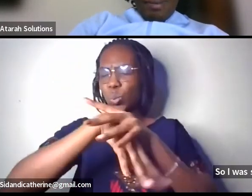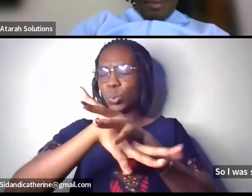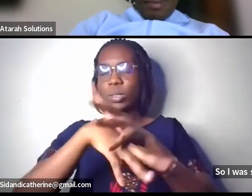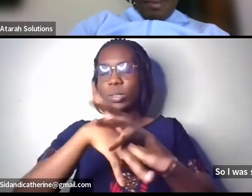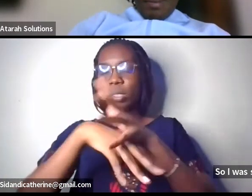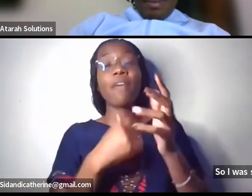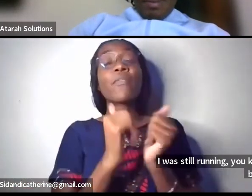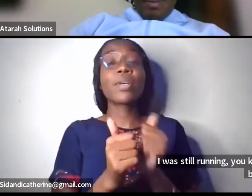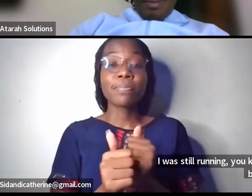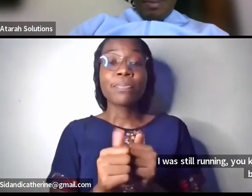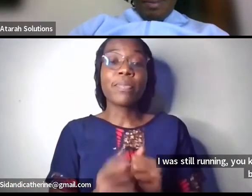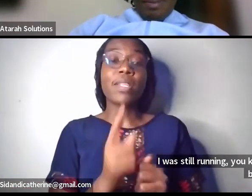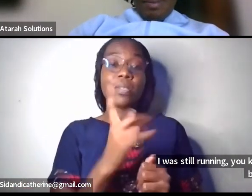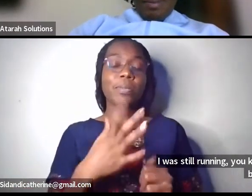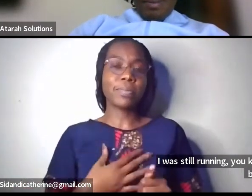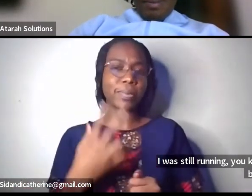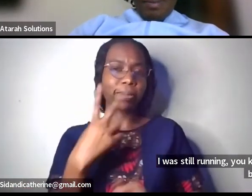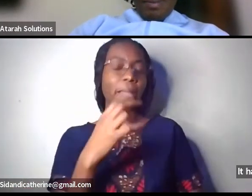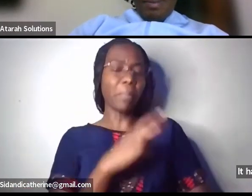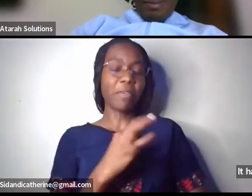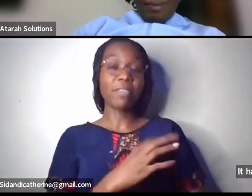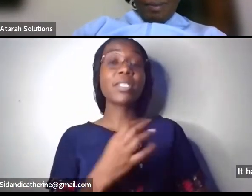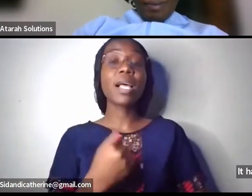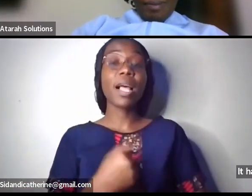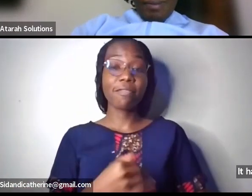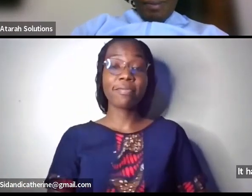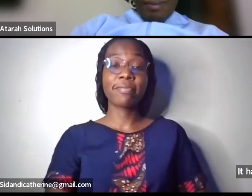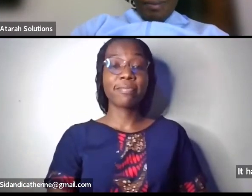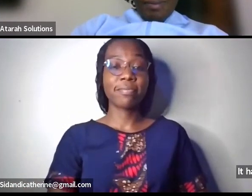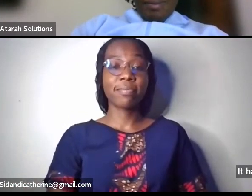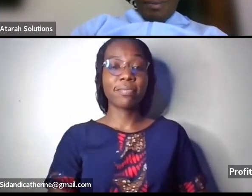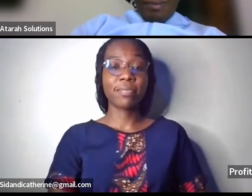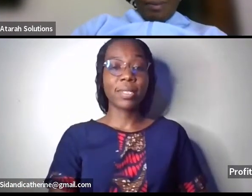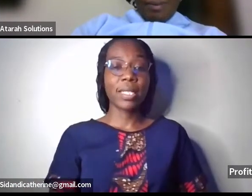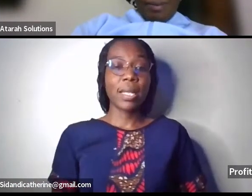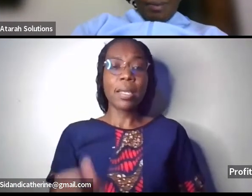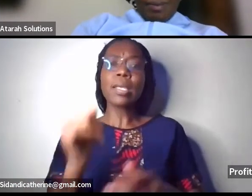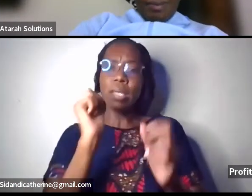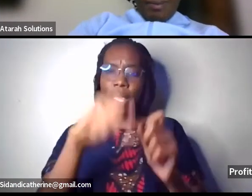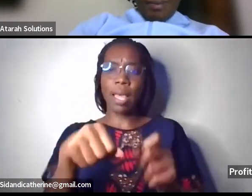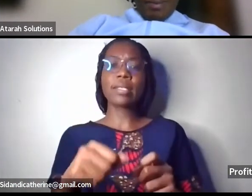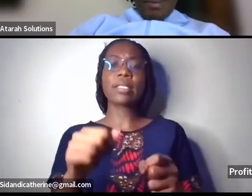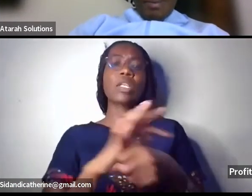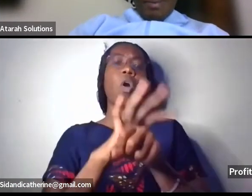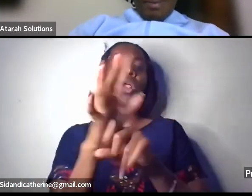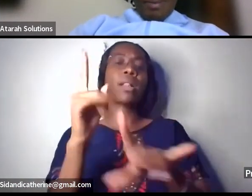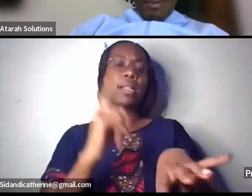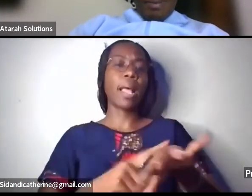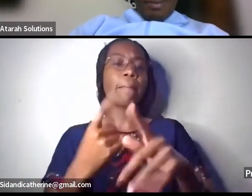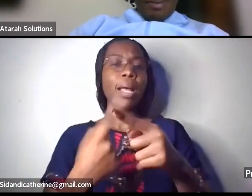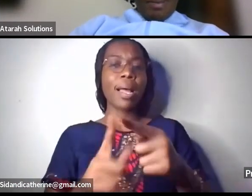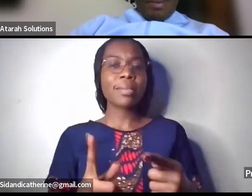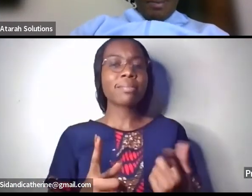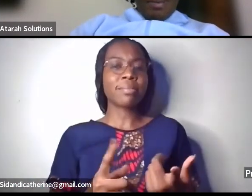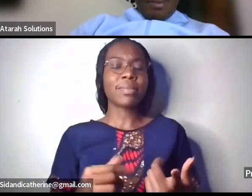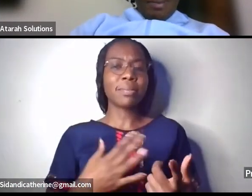had proven profitable despite being a Corona period. But at the same time,